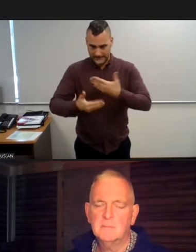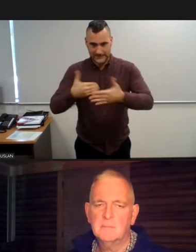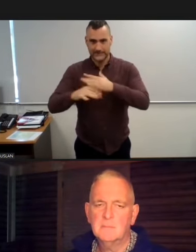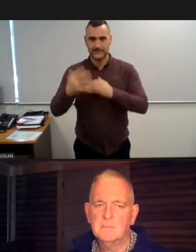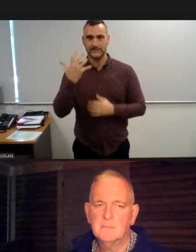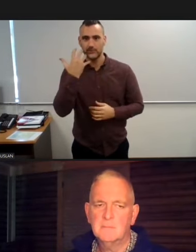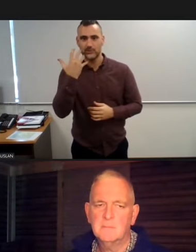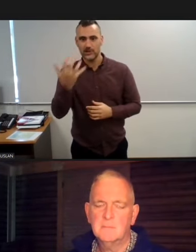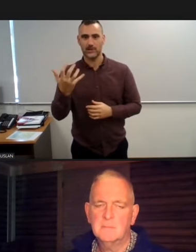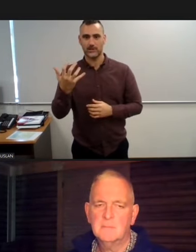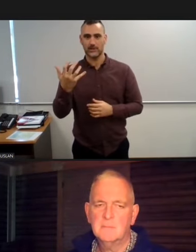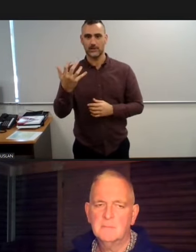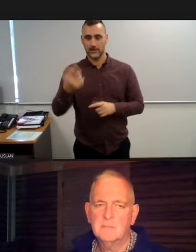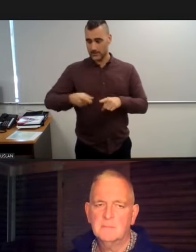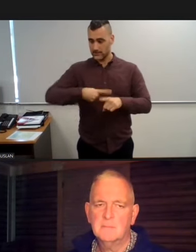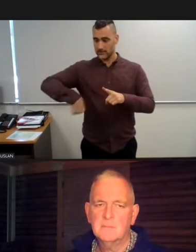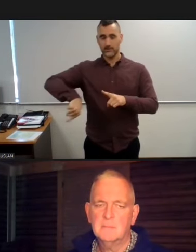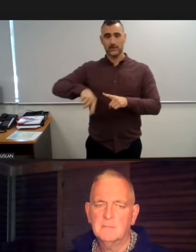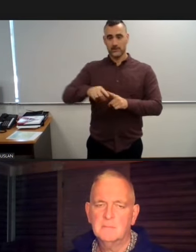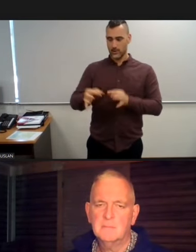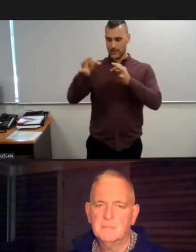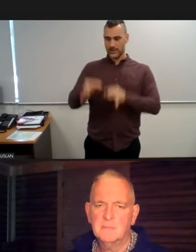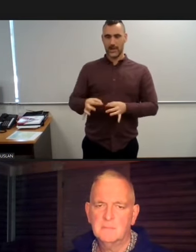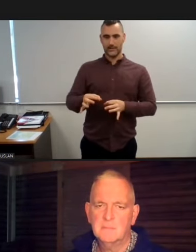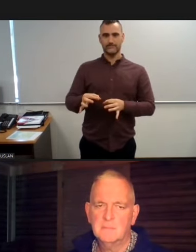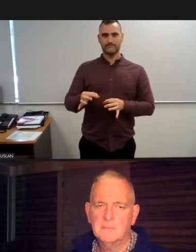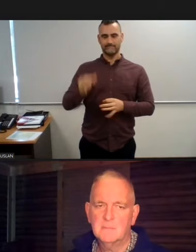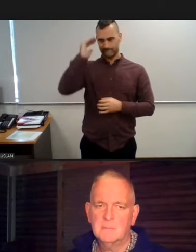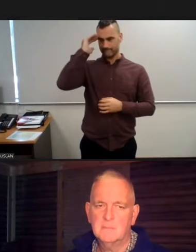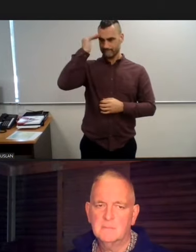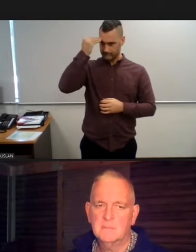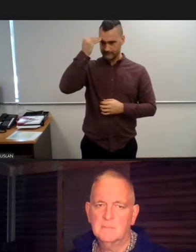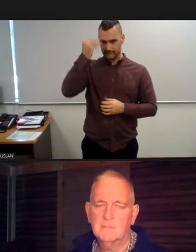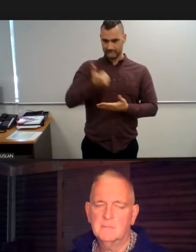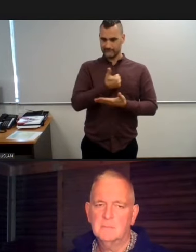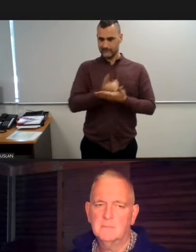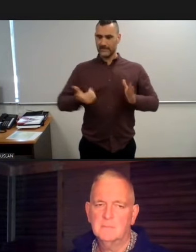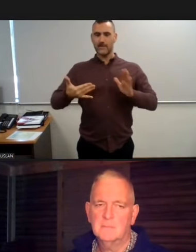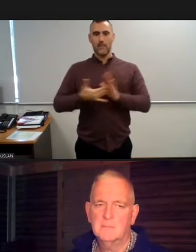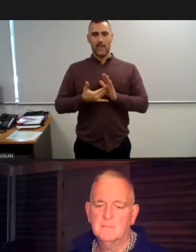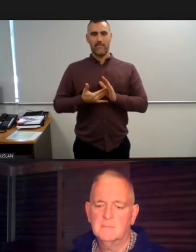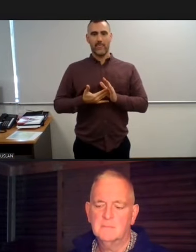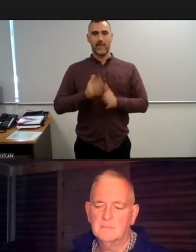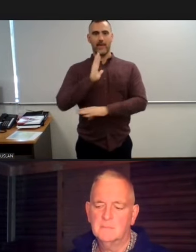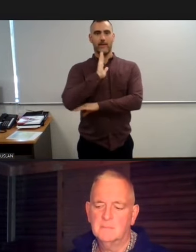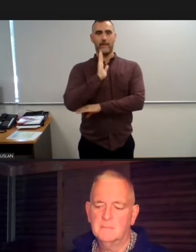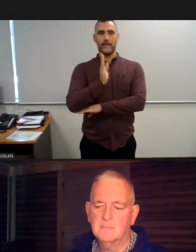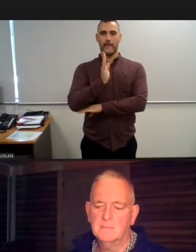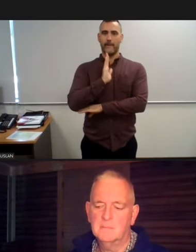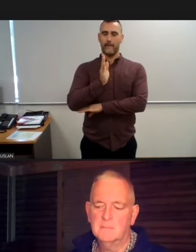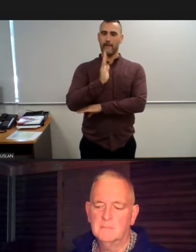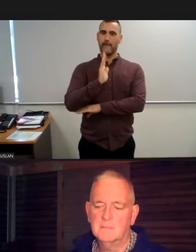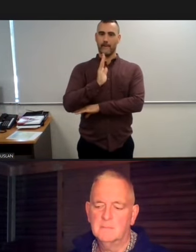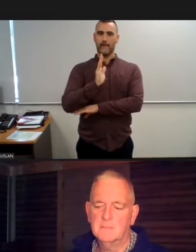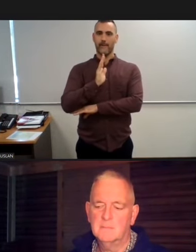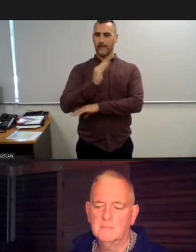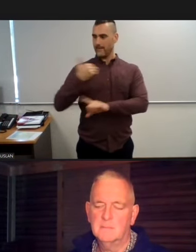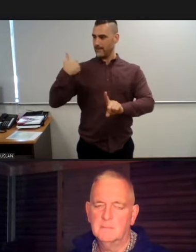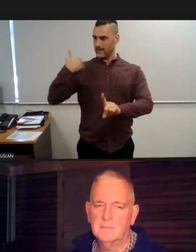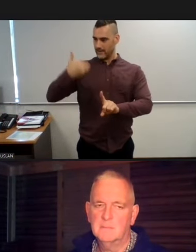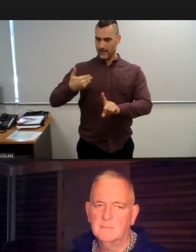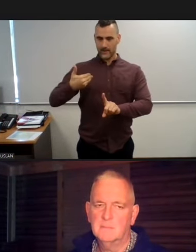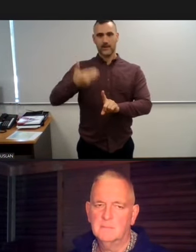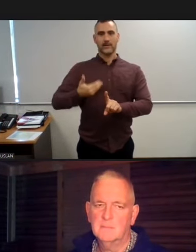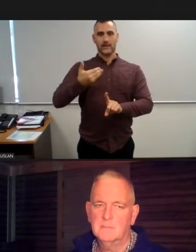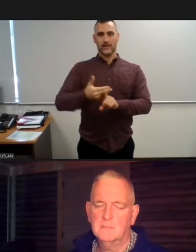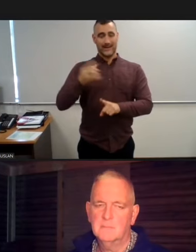we have them, I'm continually astounded at how much has changed in the last month. It feels like it was each time it was a year ago. So a really